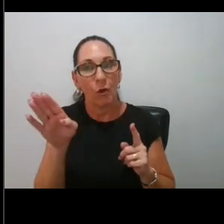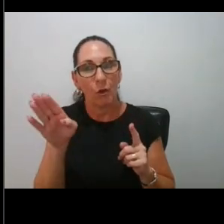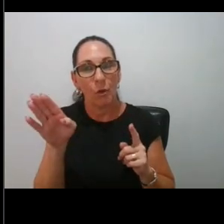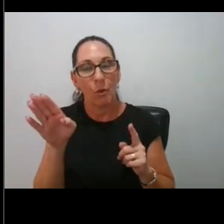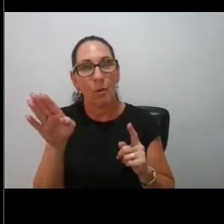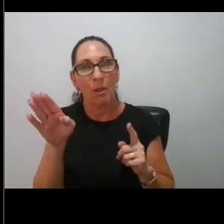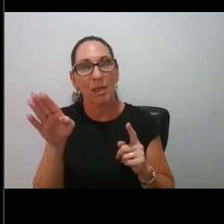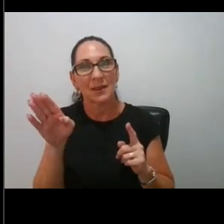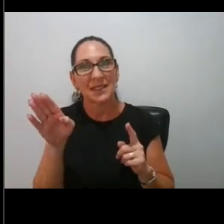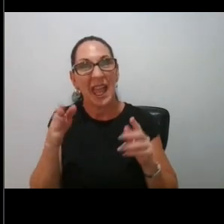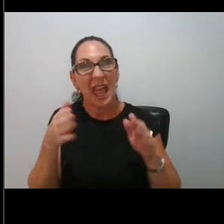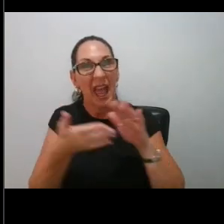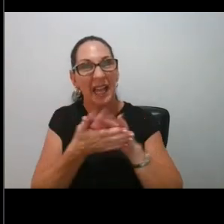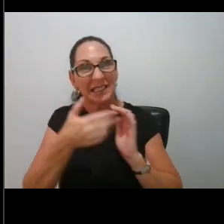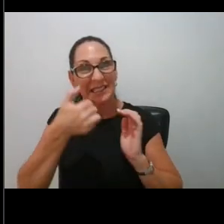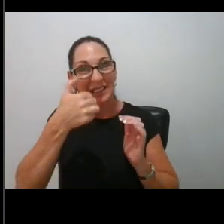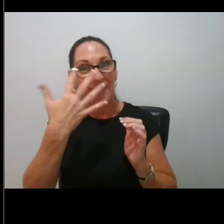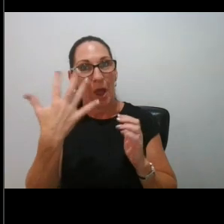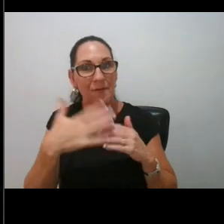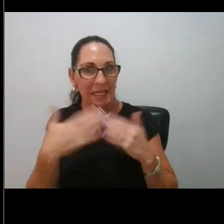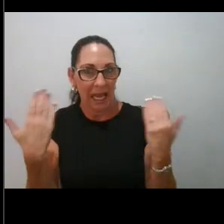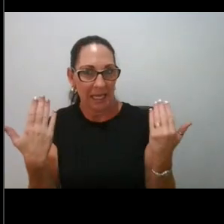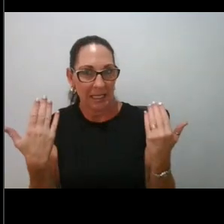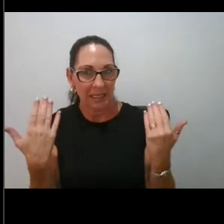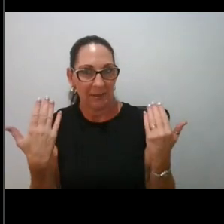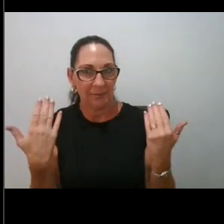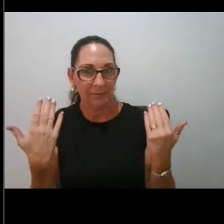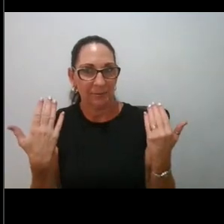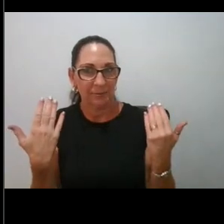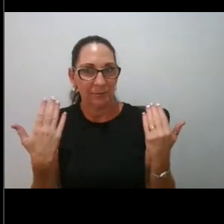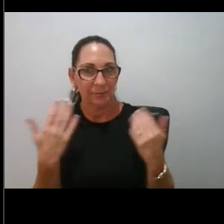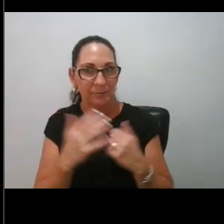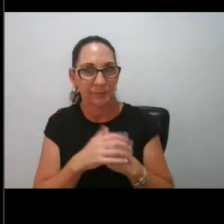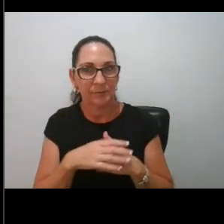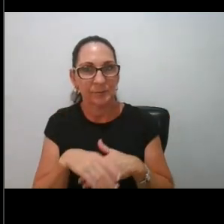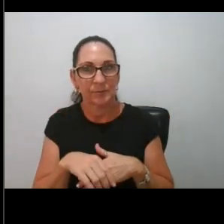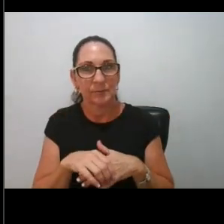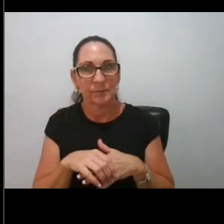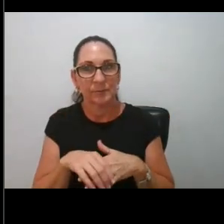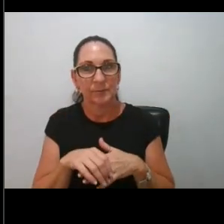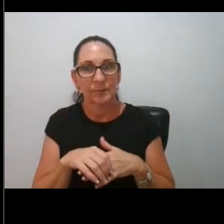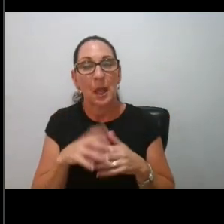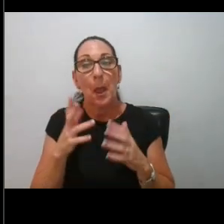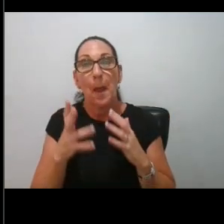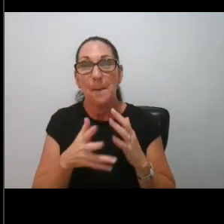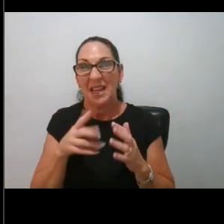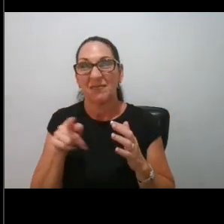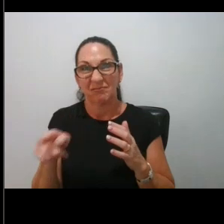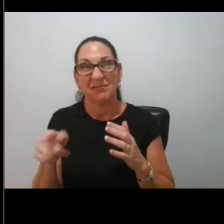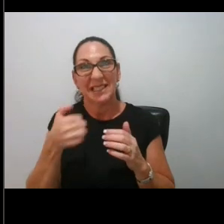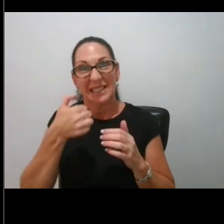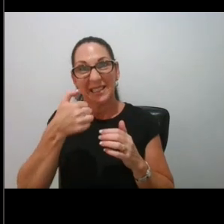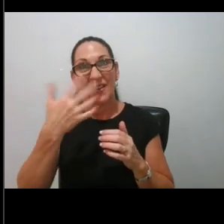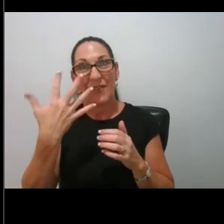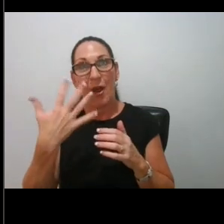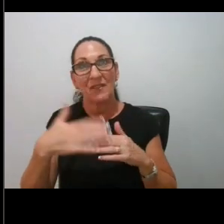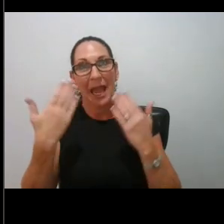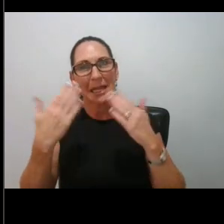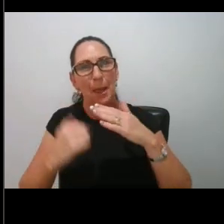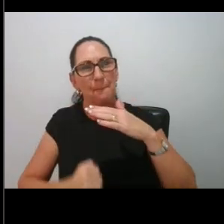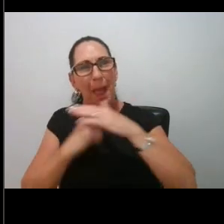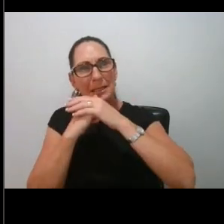days. And, you know, so while that's the maximum length that we try to facilitate